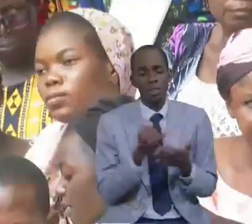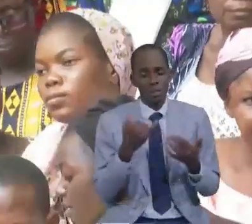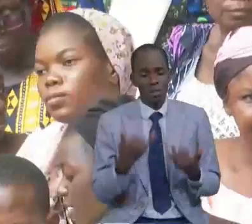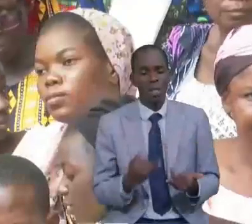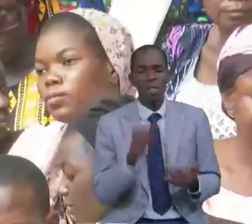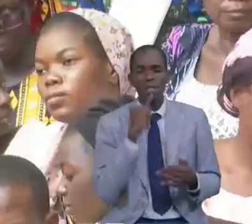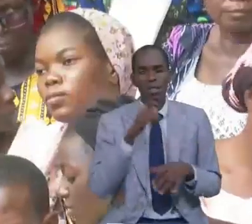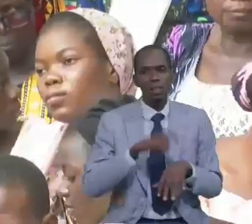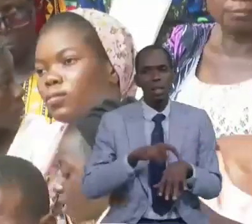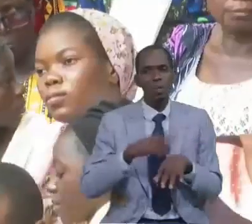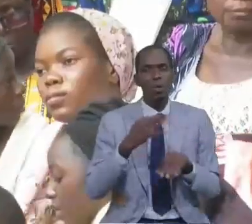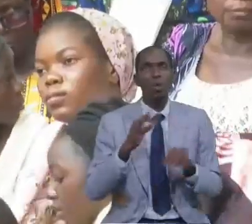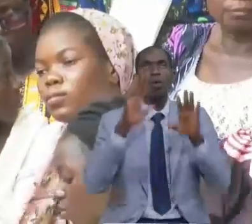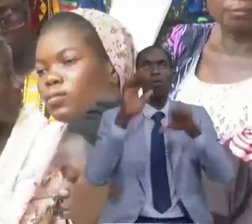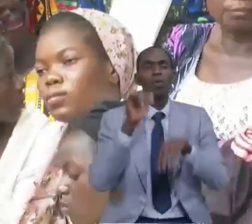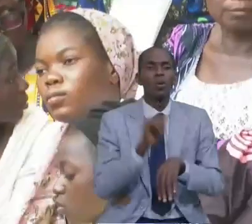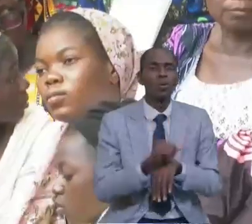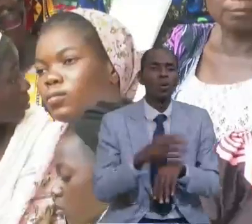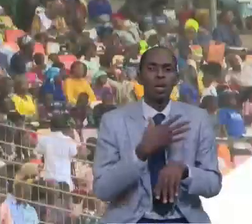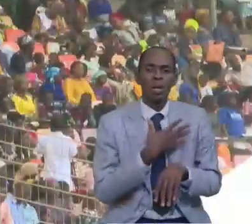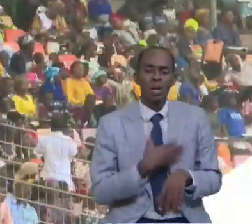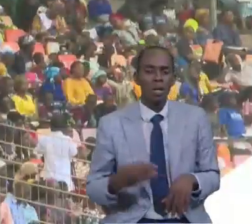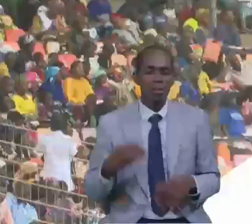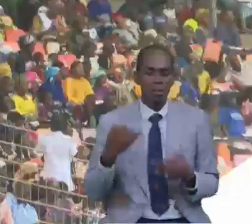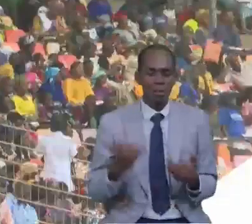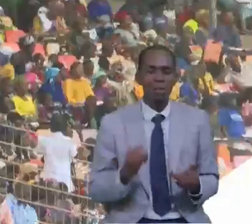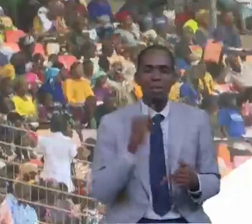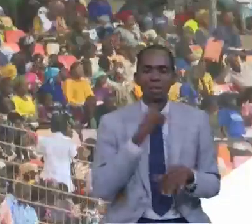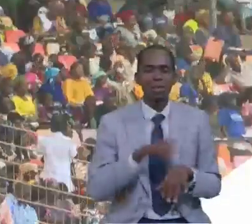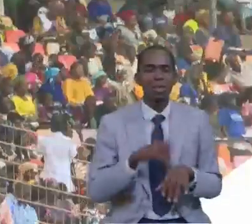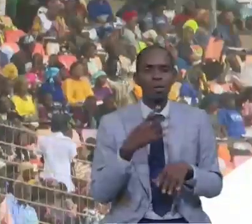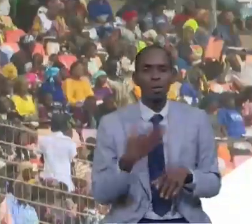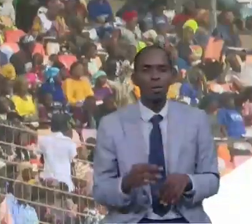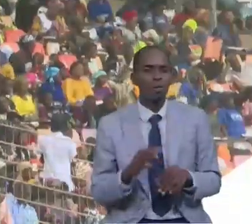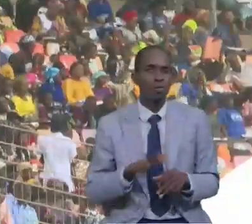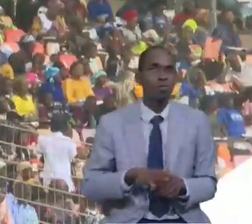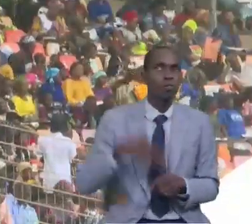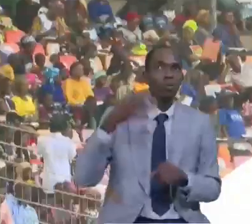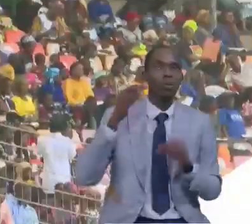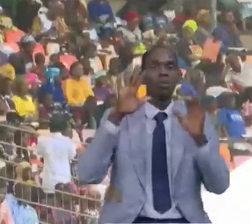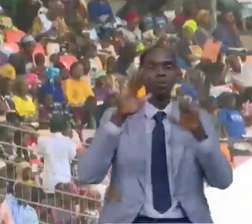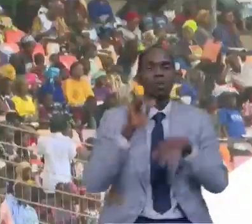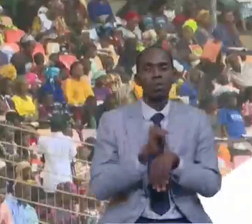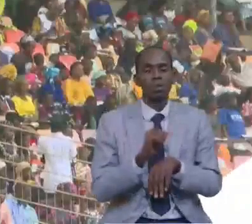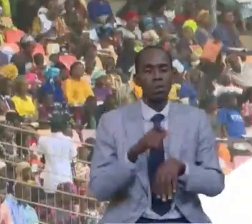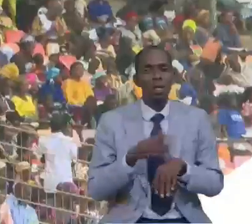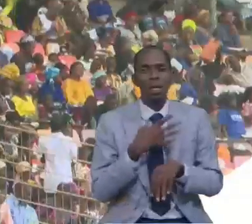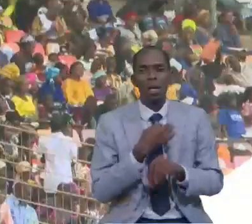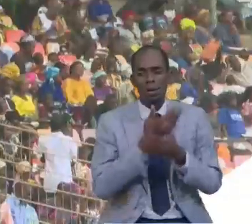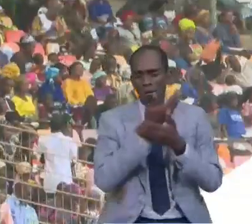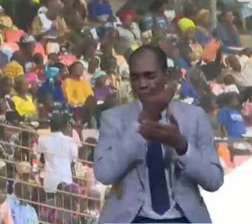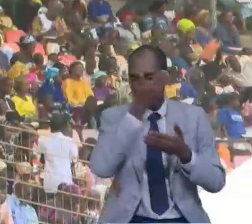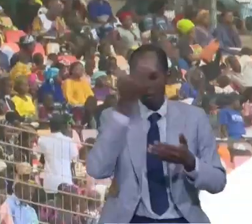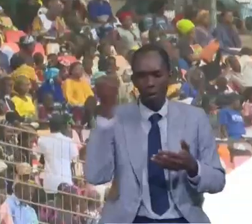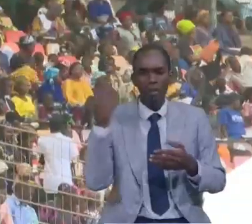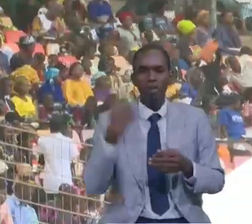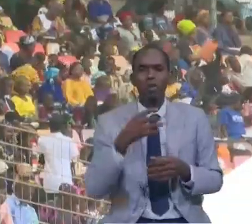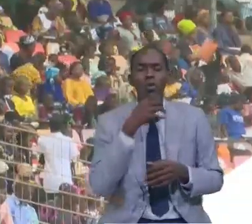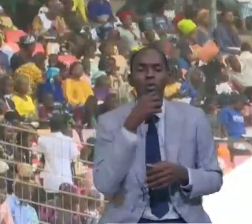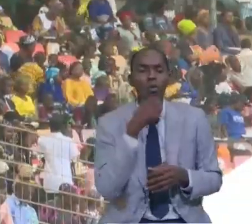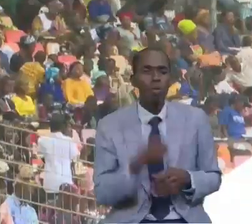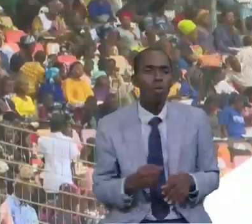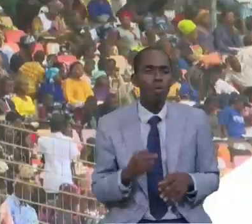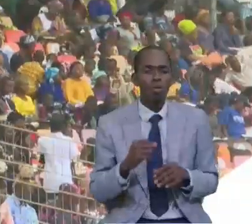forget the old ancient landmarks. In serving the Lord, we retain